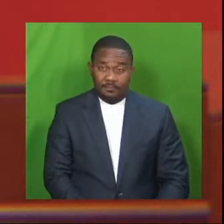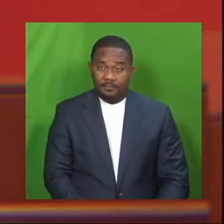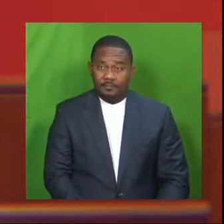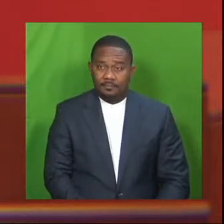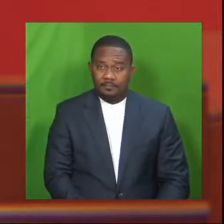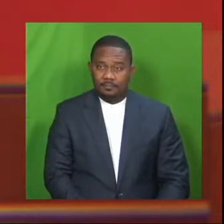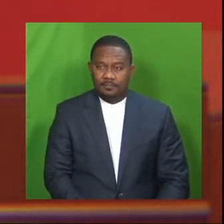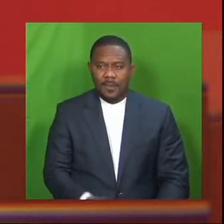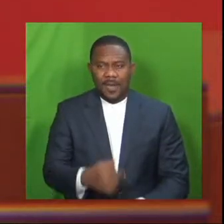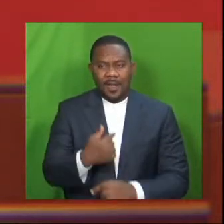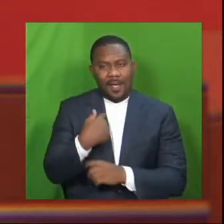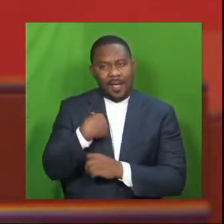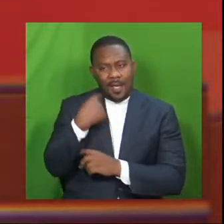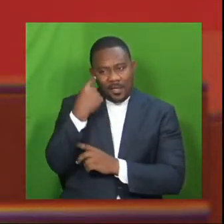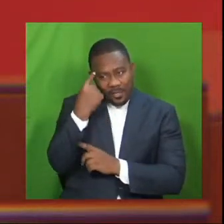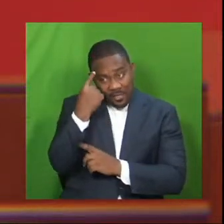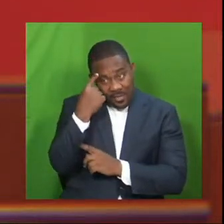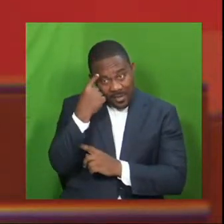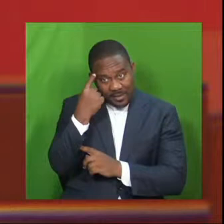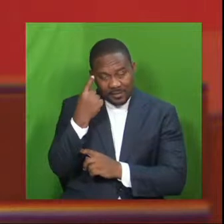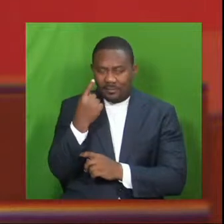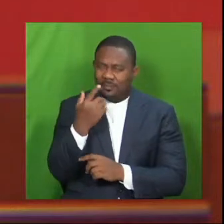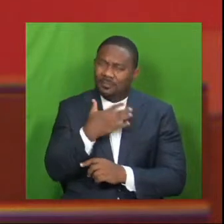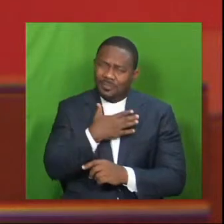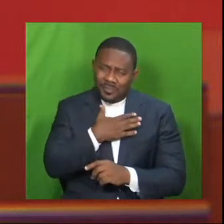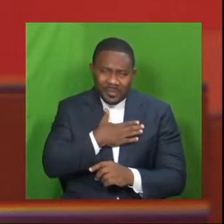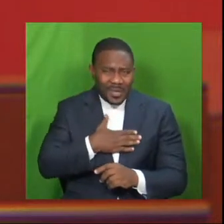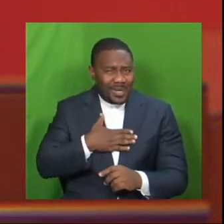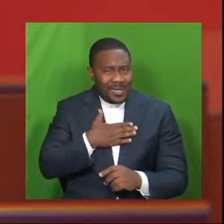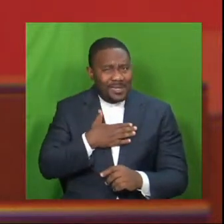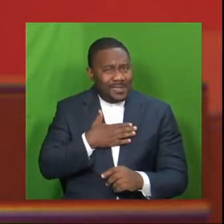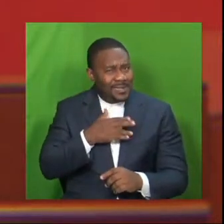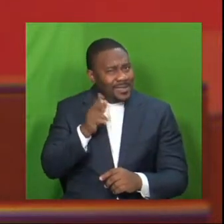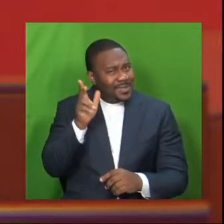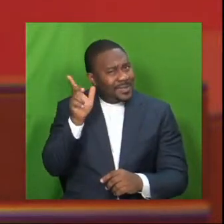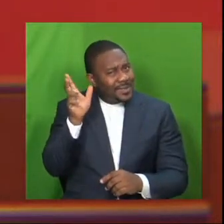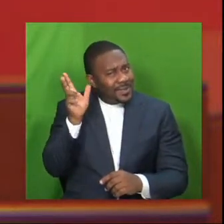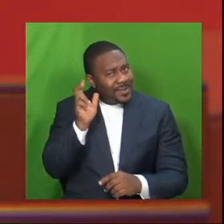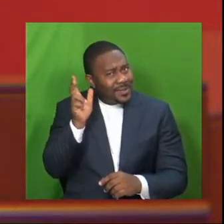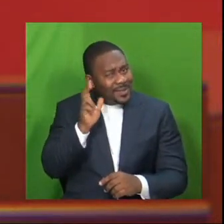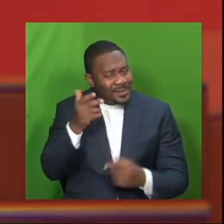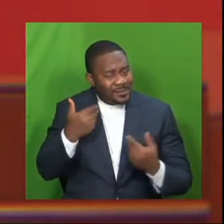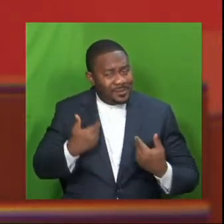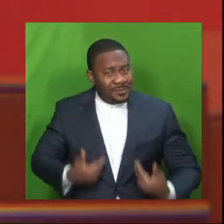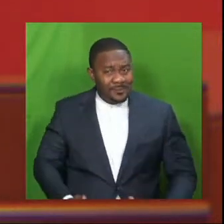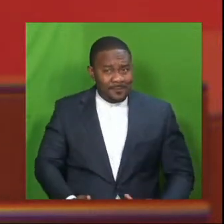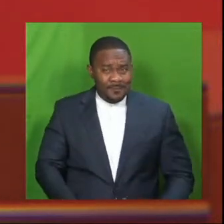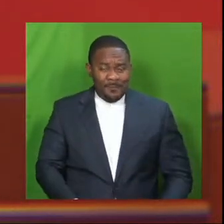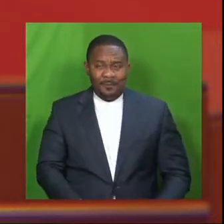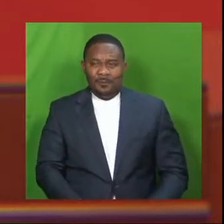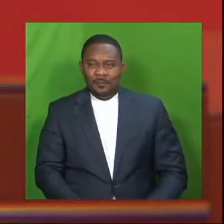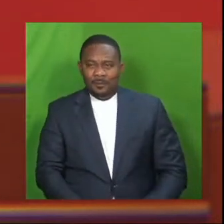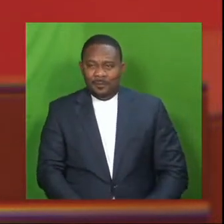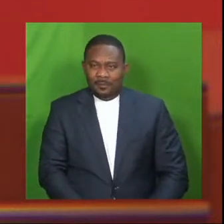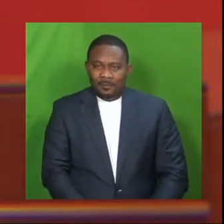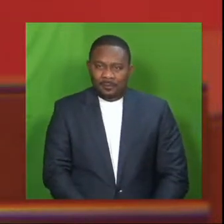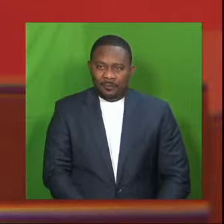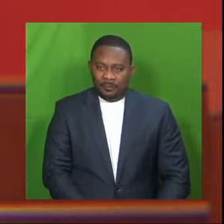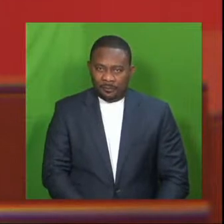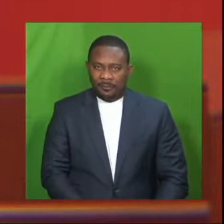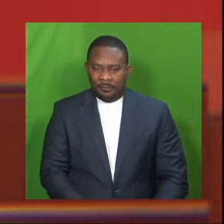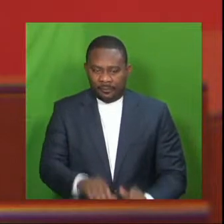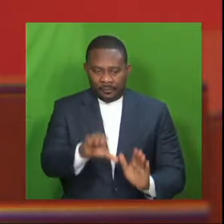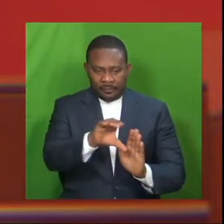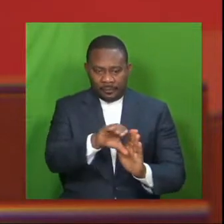I think if you listen to me carefully, the areas concerning the Constitution